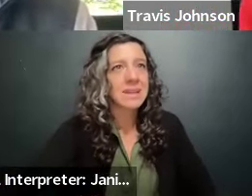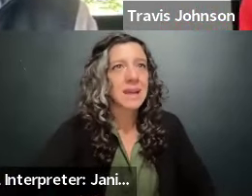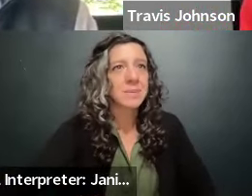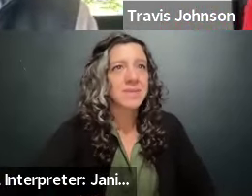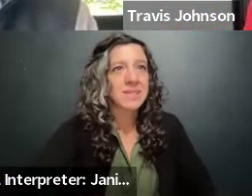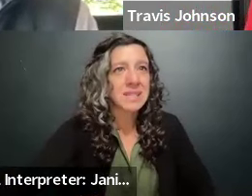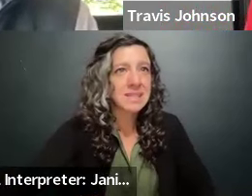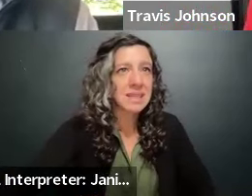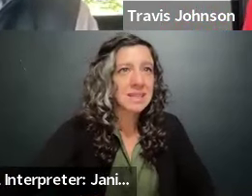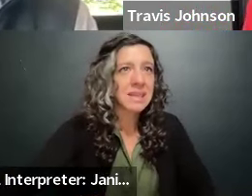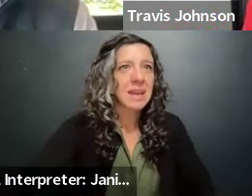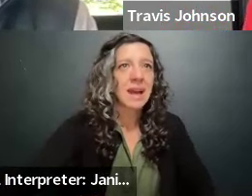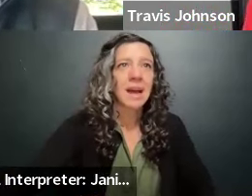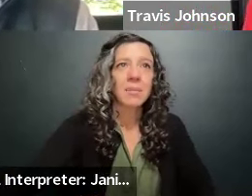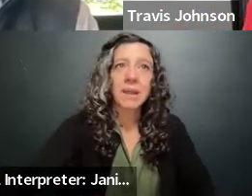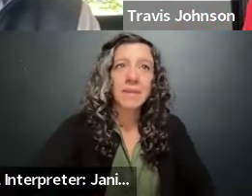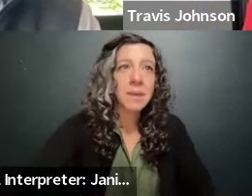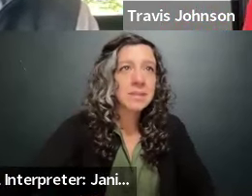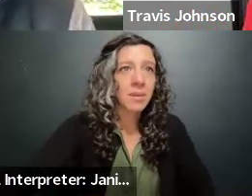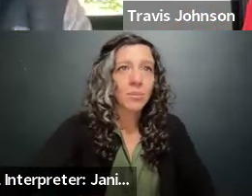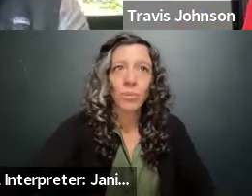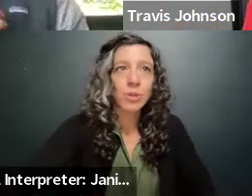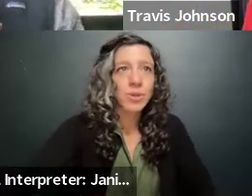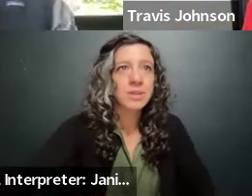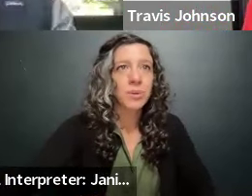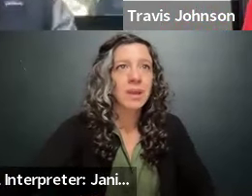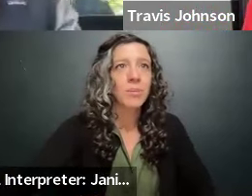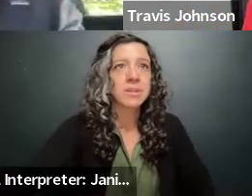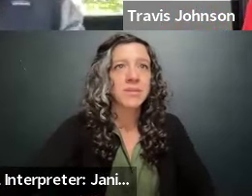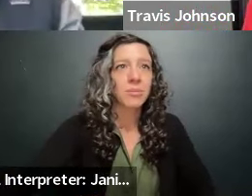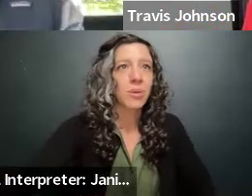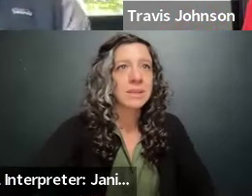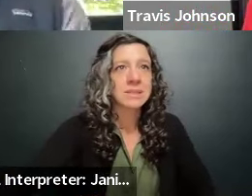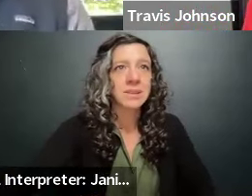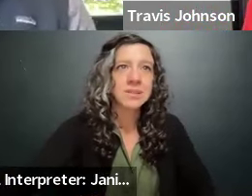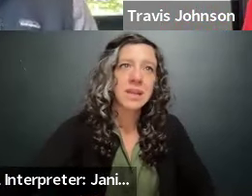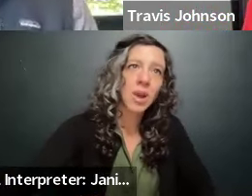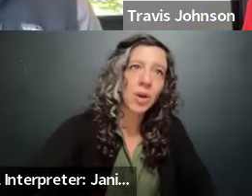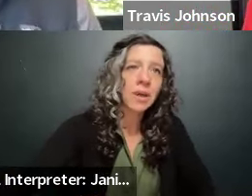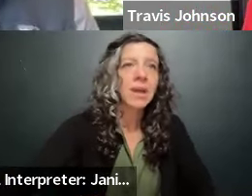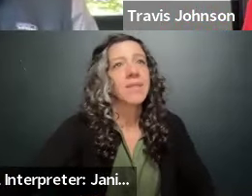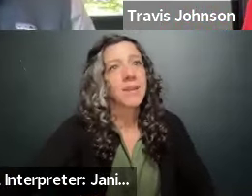different types of statistics. But in the meantime, we're trying to bring in more deaf employees. They're saying no,